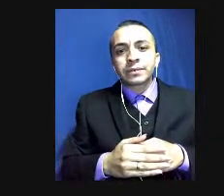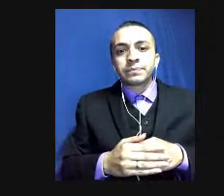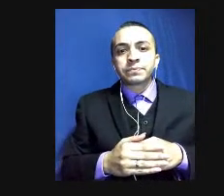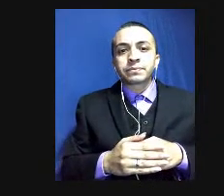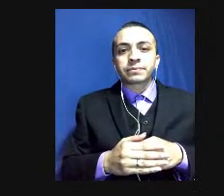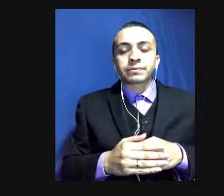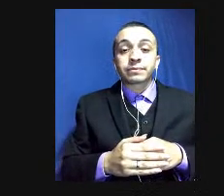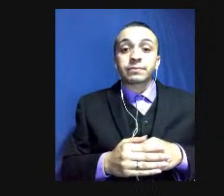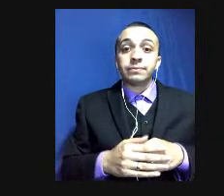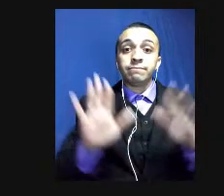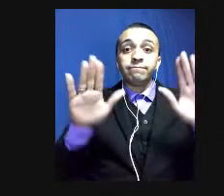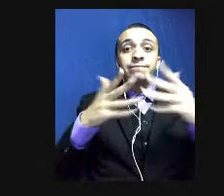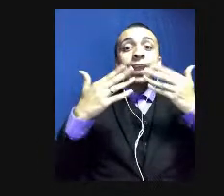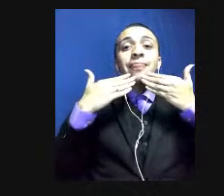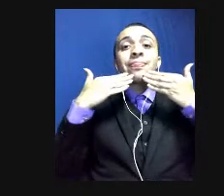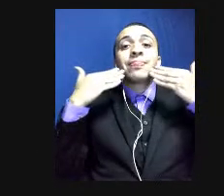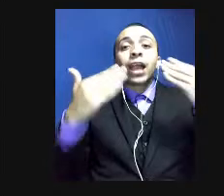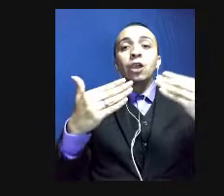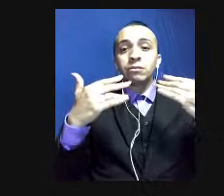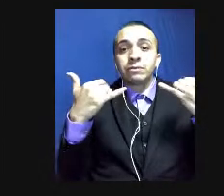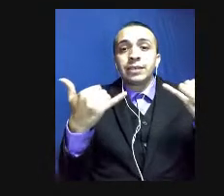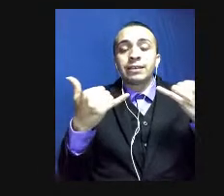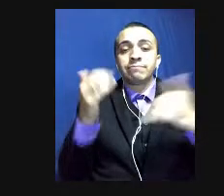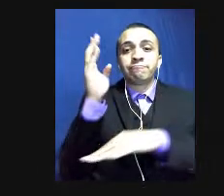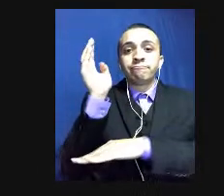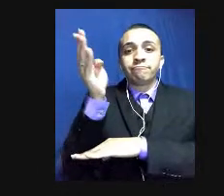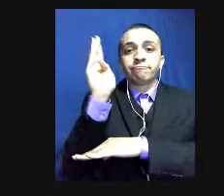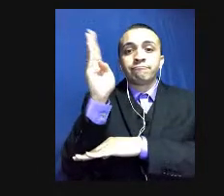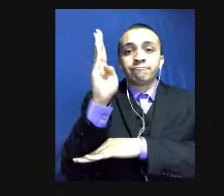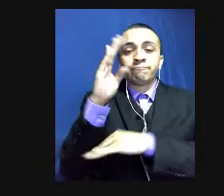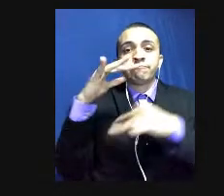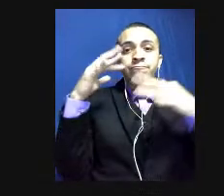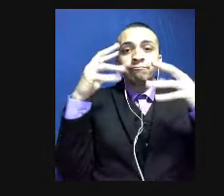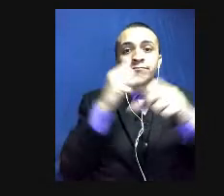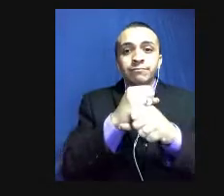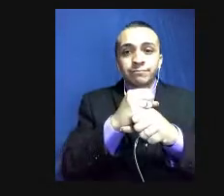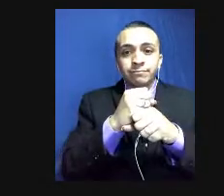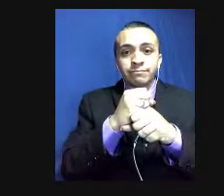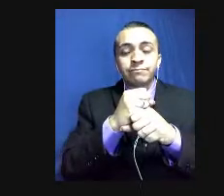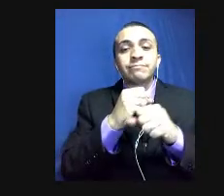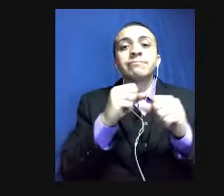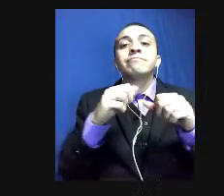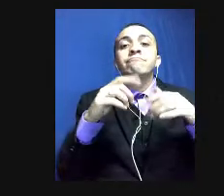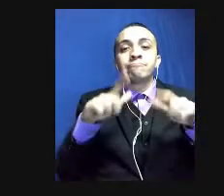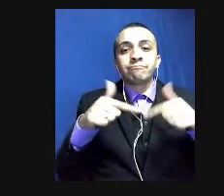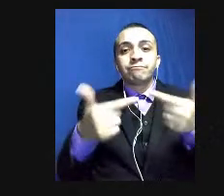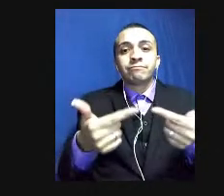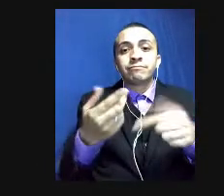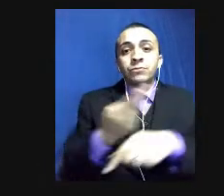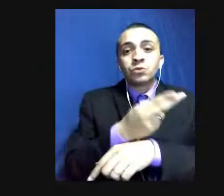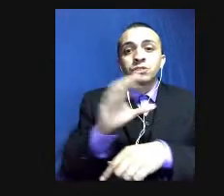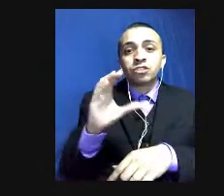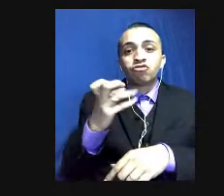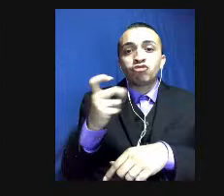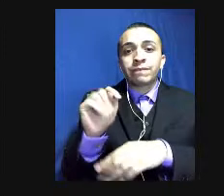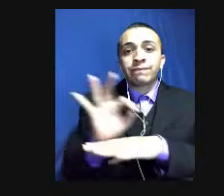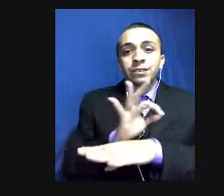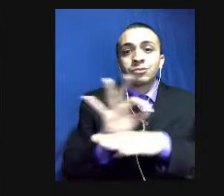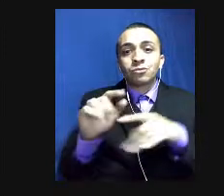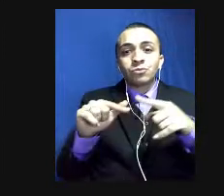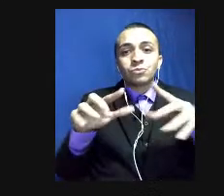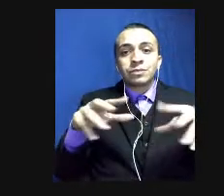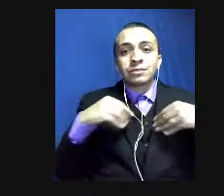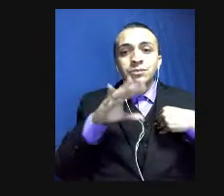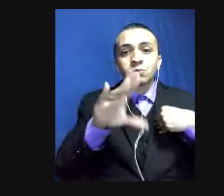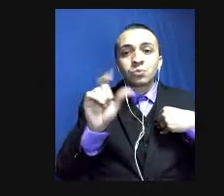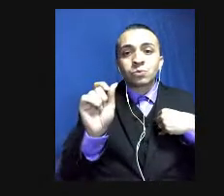Thank you. That concludes our presentations. We will now be using the chat functions to take questions. Many of